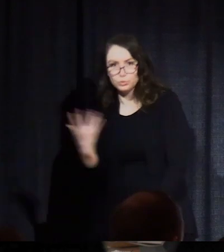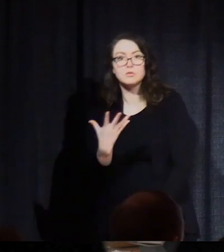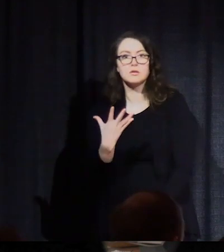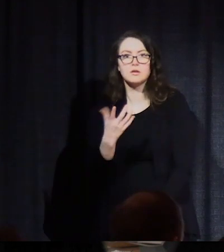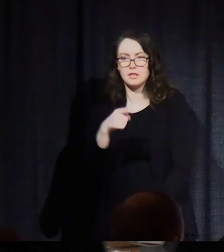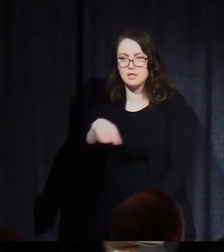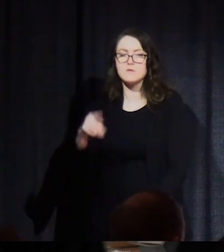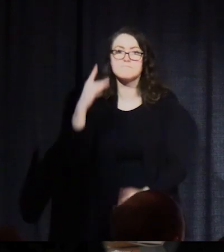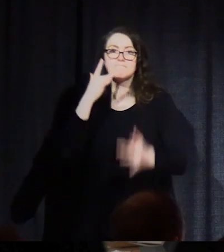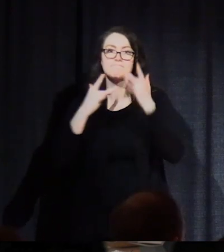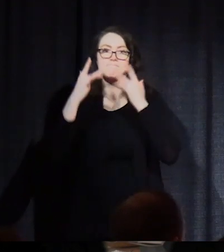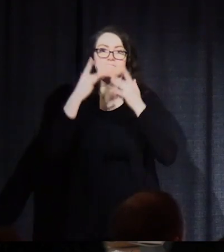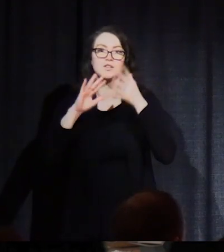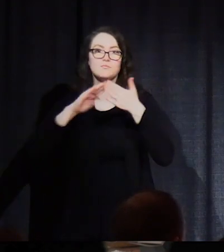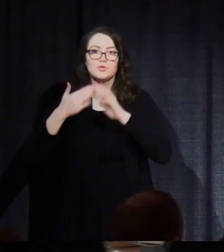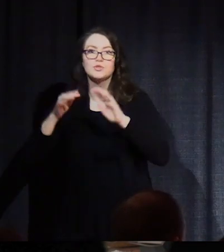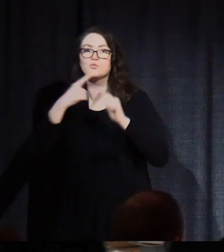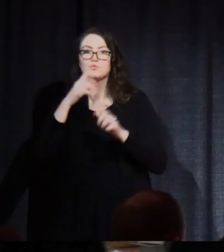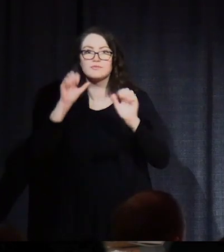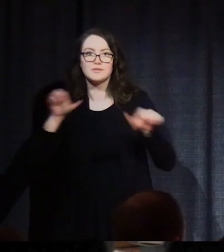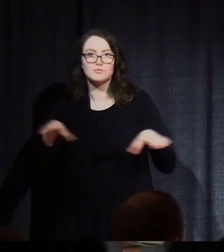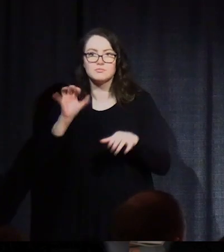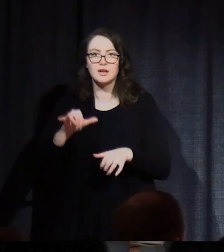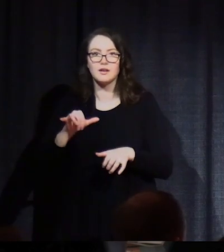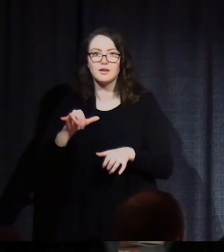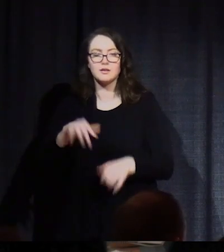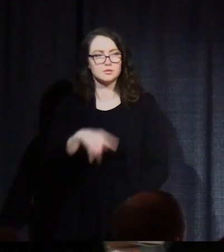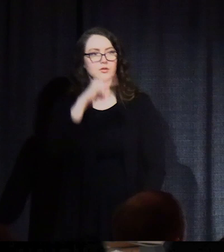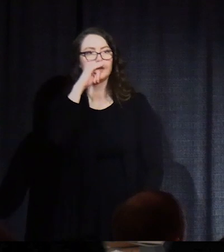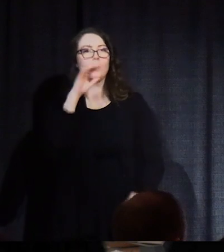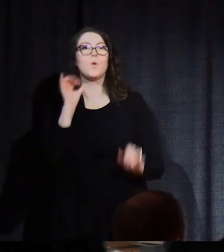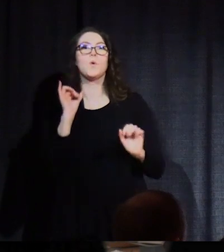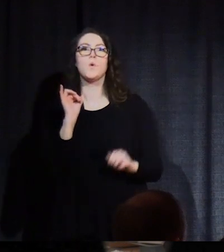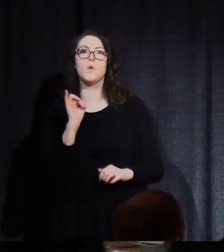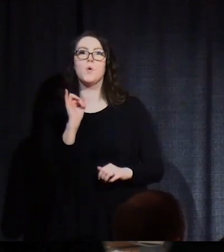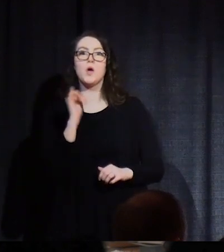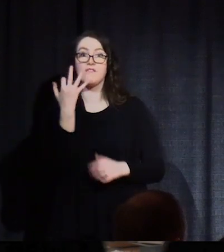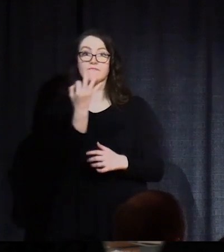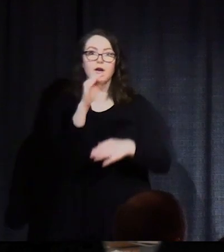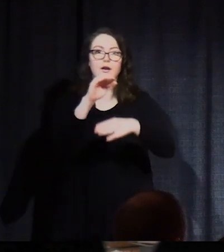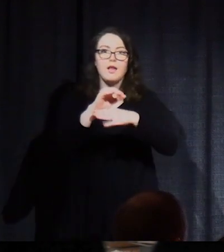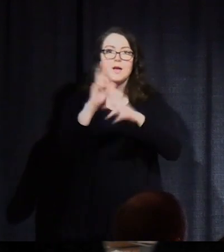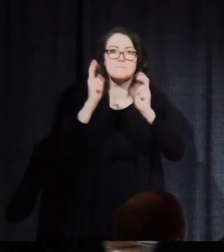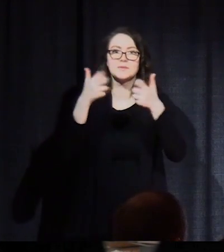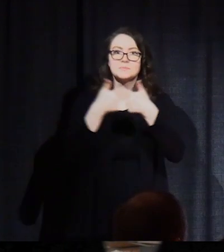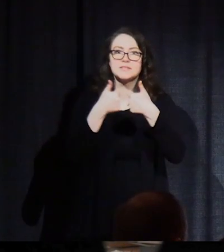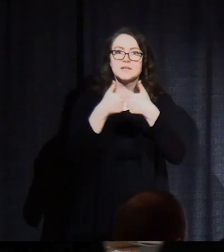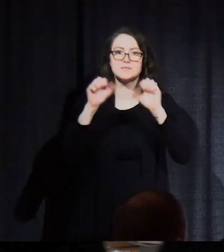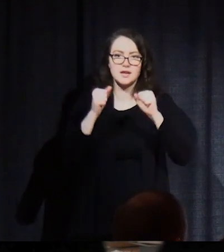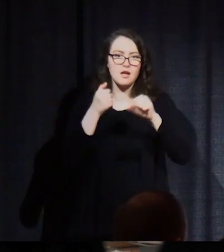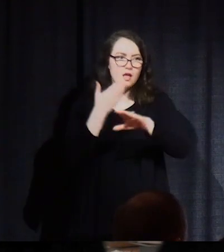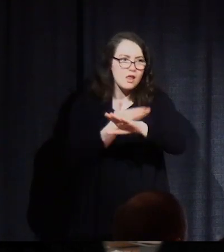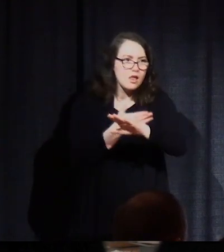that. The kids immediately began making plans to power their Friday night basketball games on solar without the roar